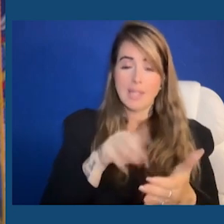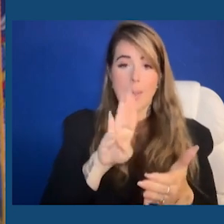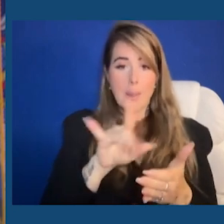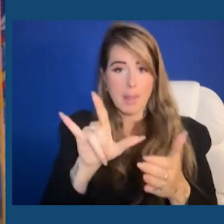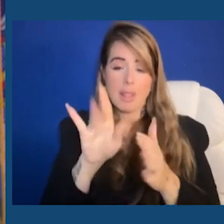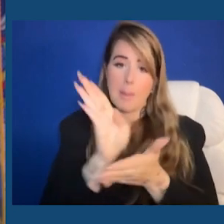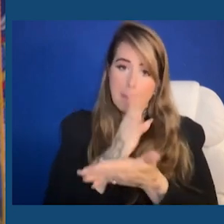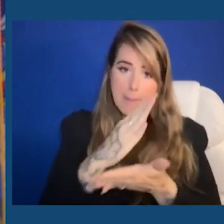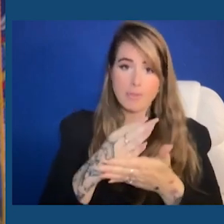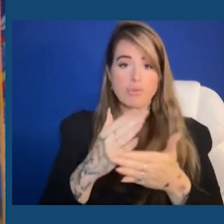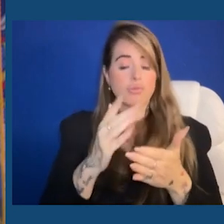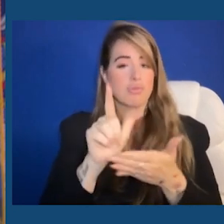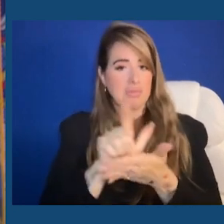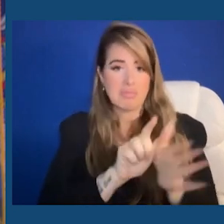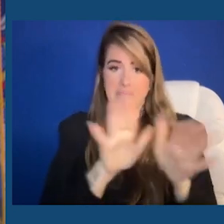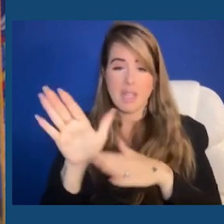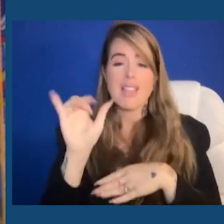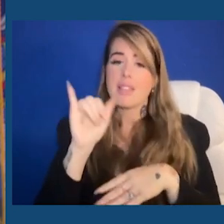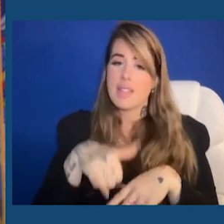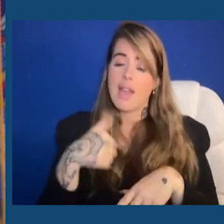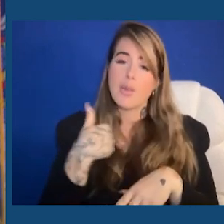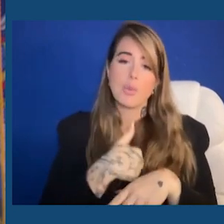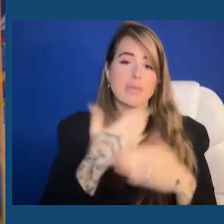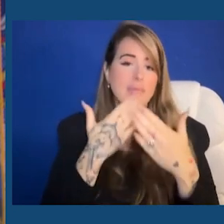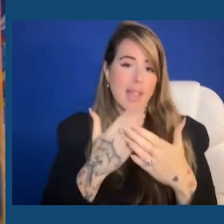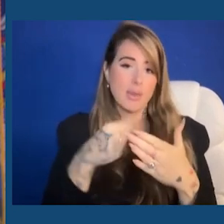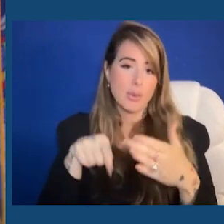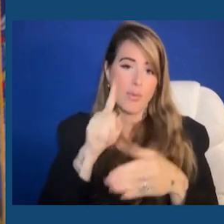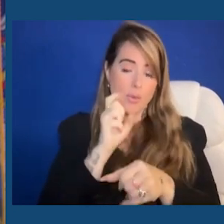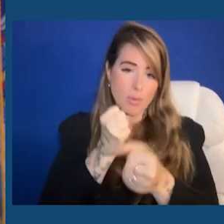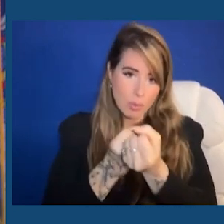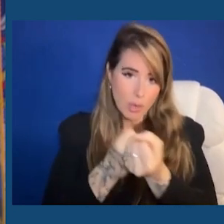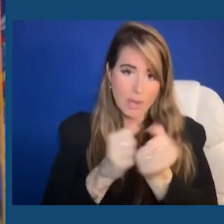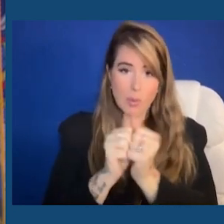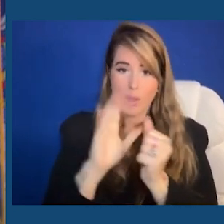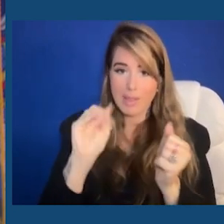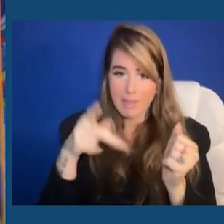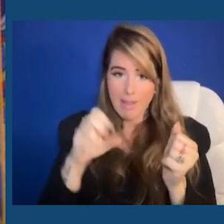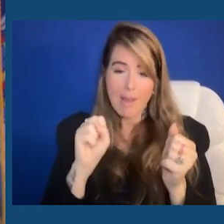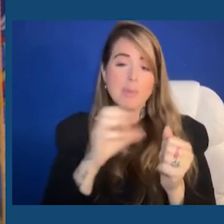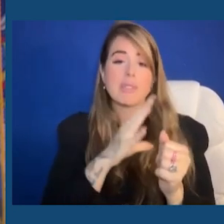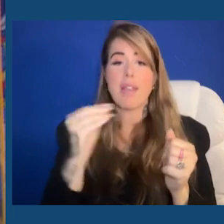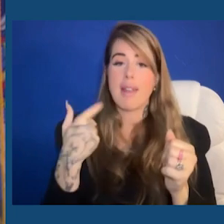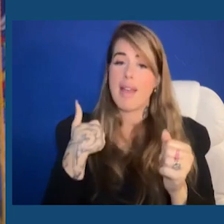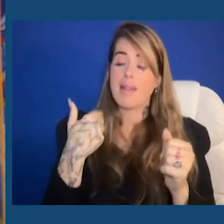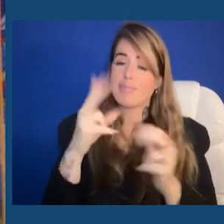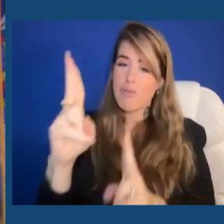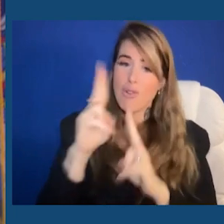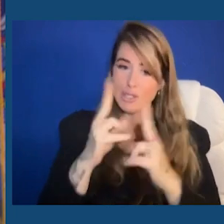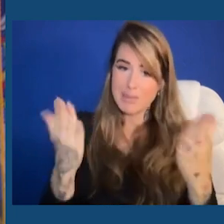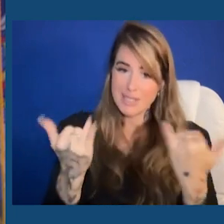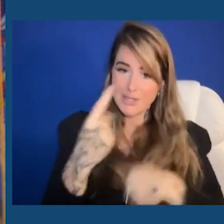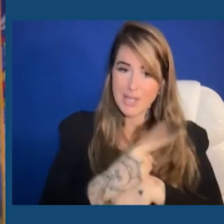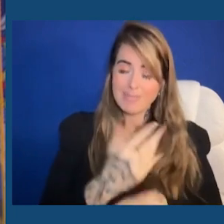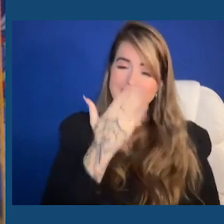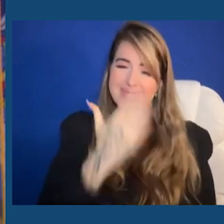done and working tirelessly on it. Thank you for your advocacy to CAPS, and I'm very, very honored to be here today. Thank